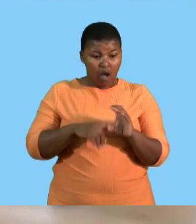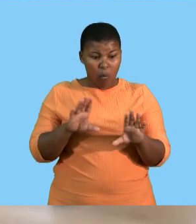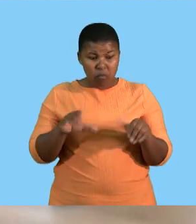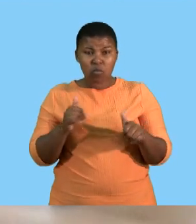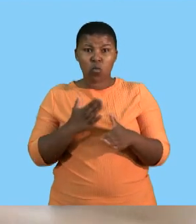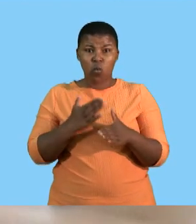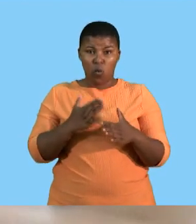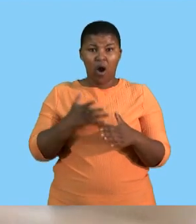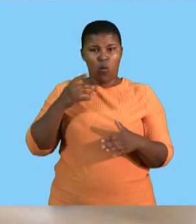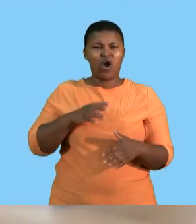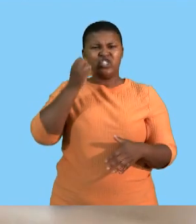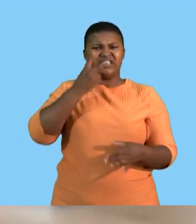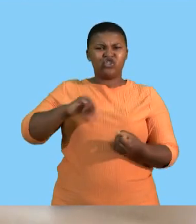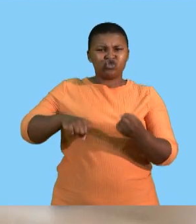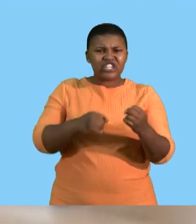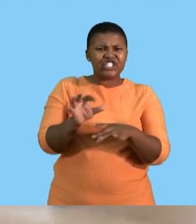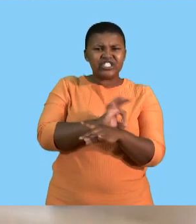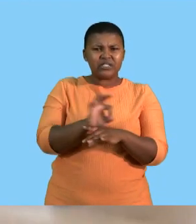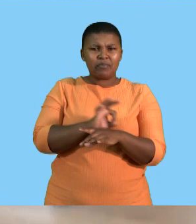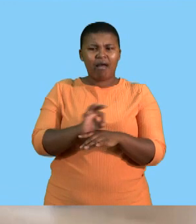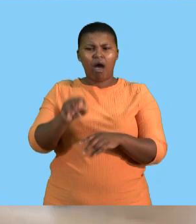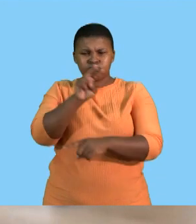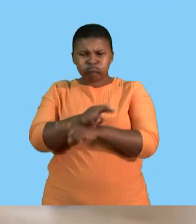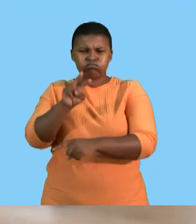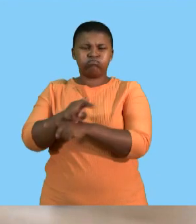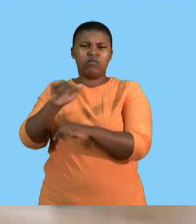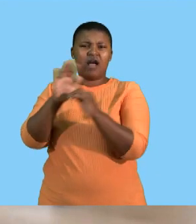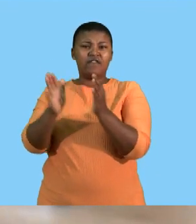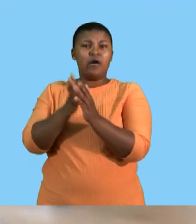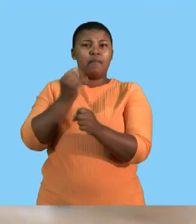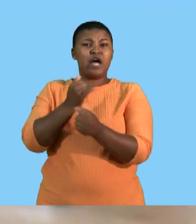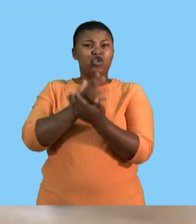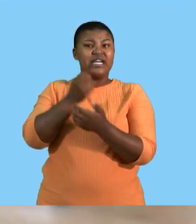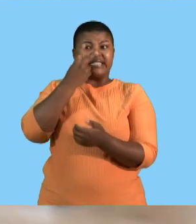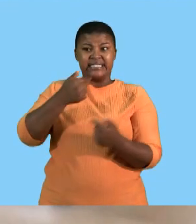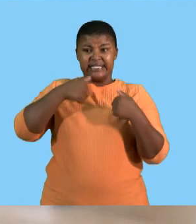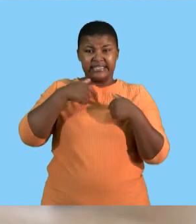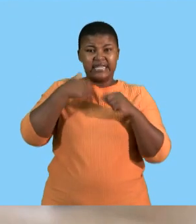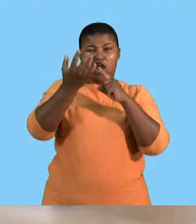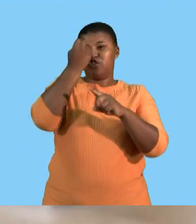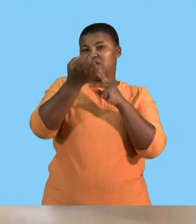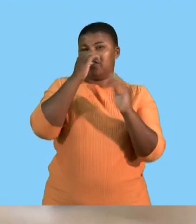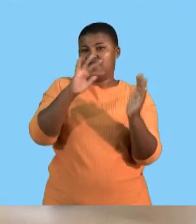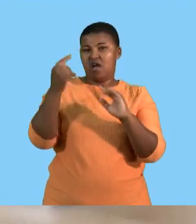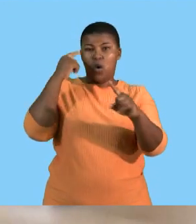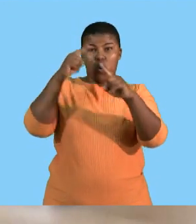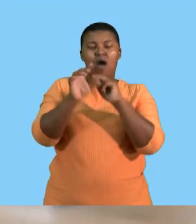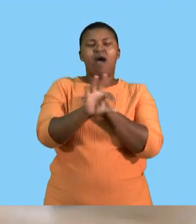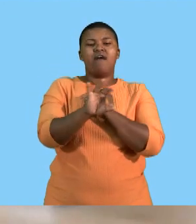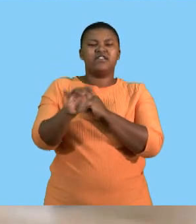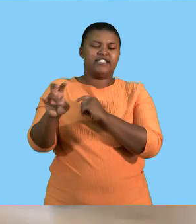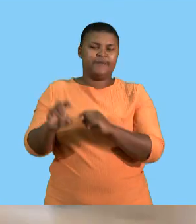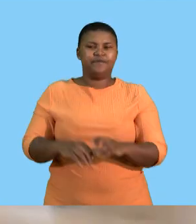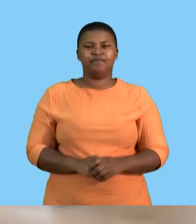relevant strategic plan and they are monitoring this plan and seeing how we are achieving our goals from a day-to-day